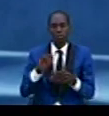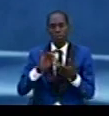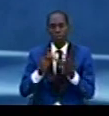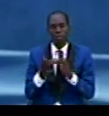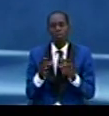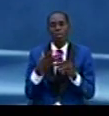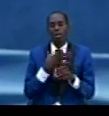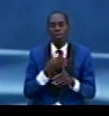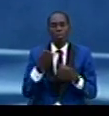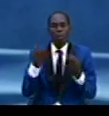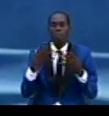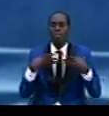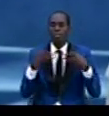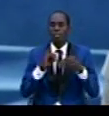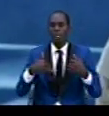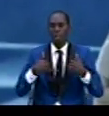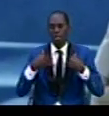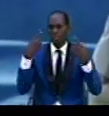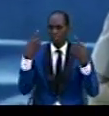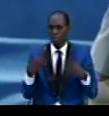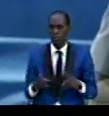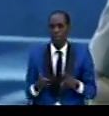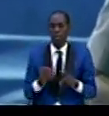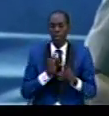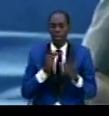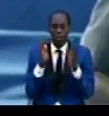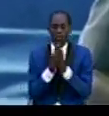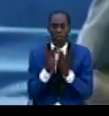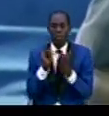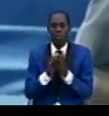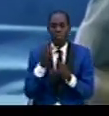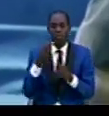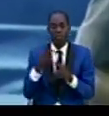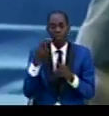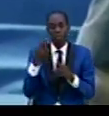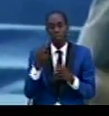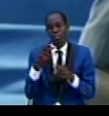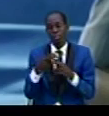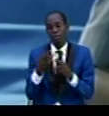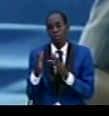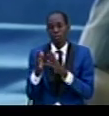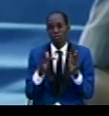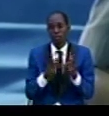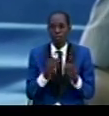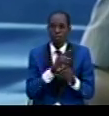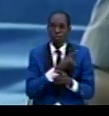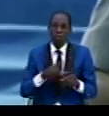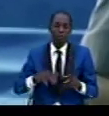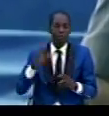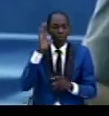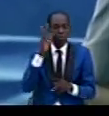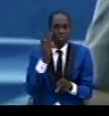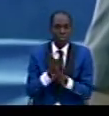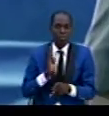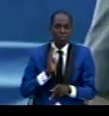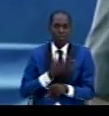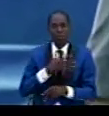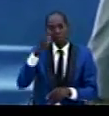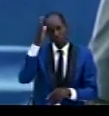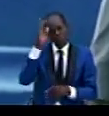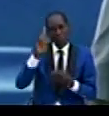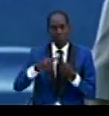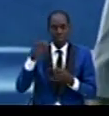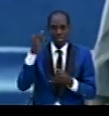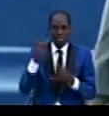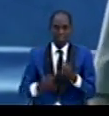been following this particular program. I pray that in the name of Jesus, the Lord will sustain our father to the end and this ministry